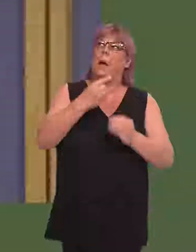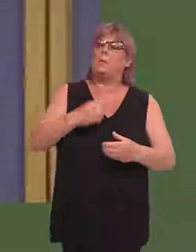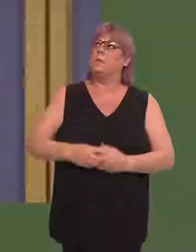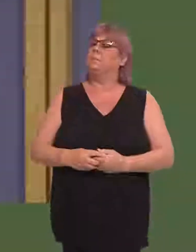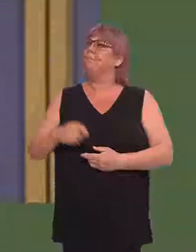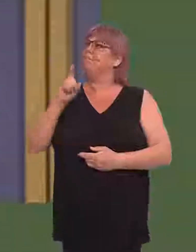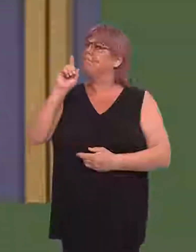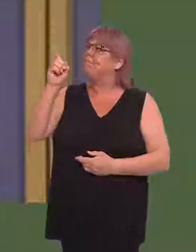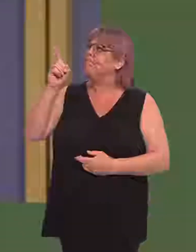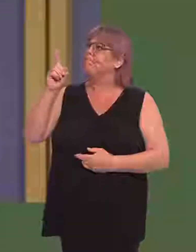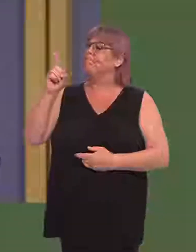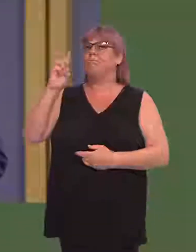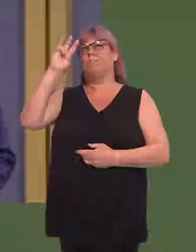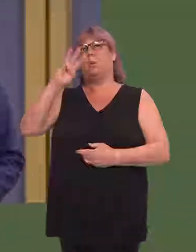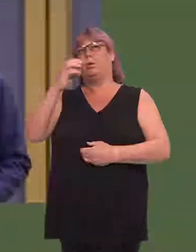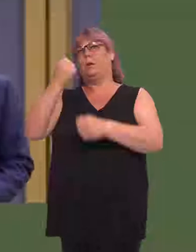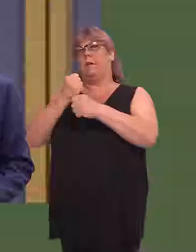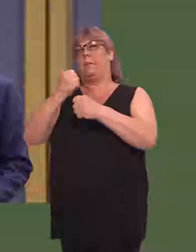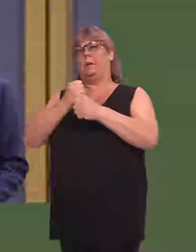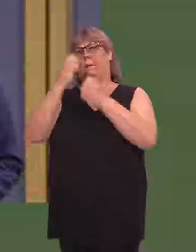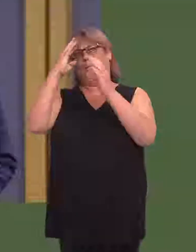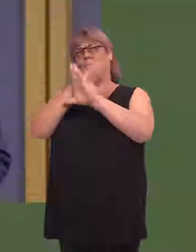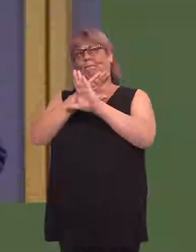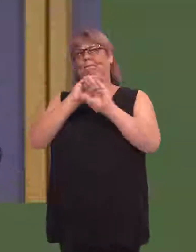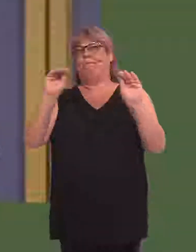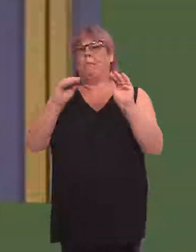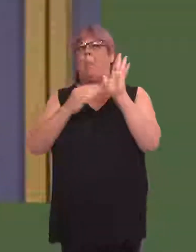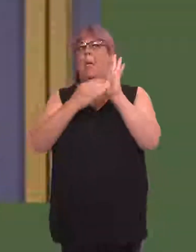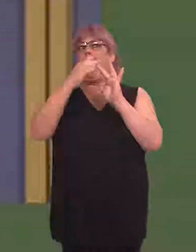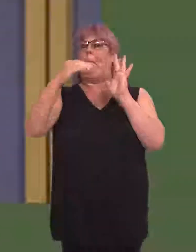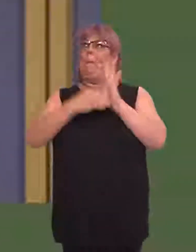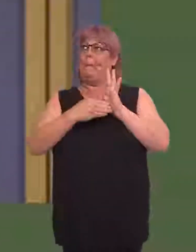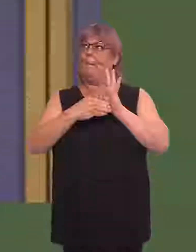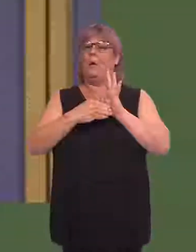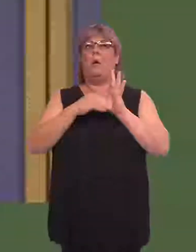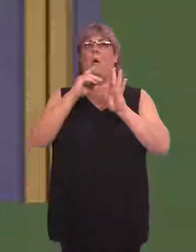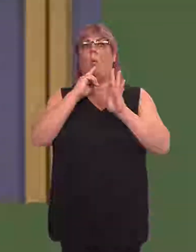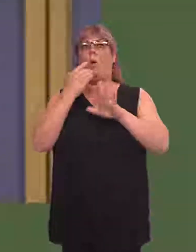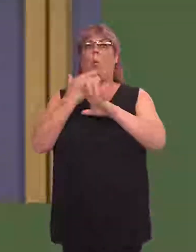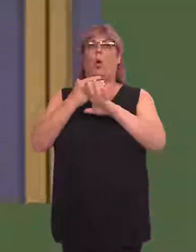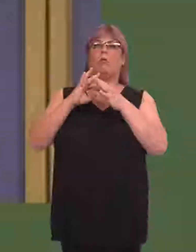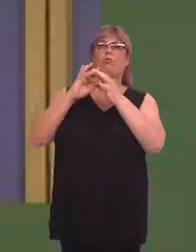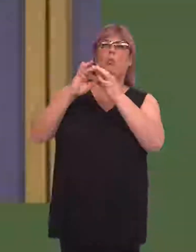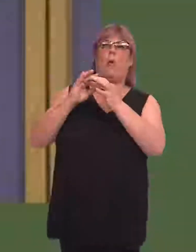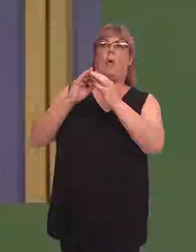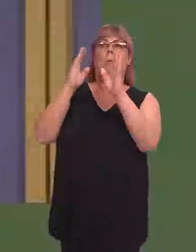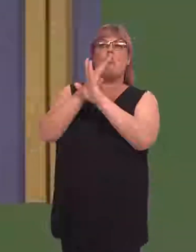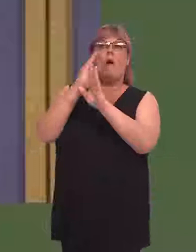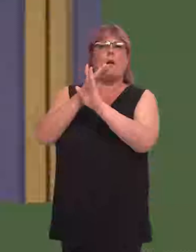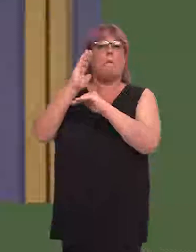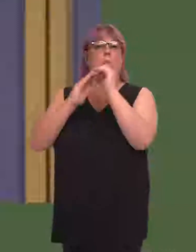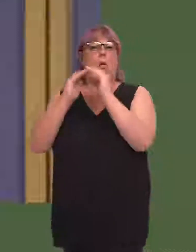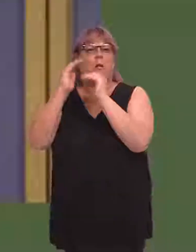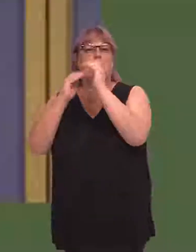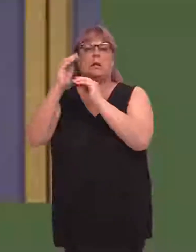£1 billion. The Welsh Government stated that the mutual investment model, or MIM, will see private partners